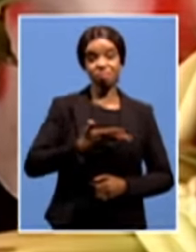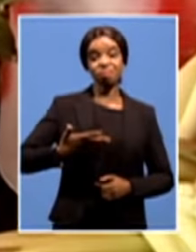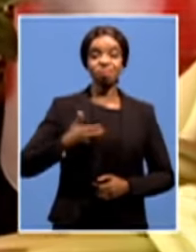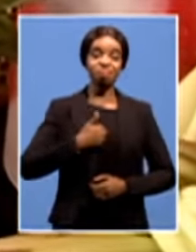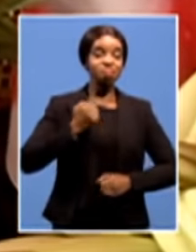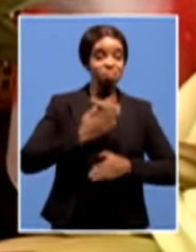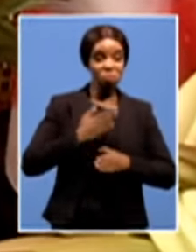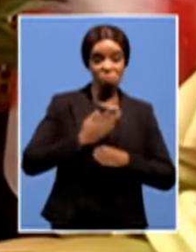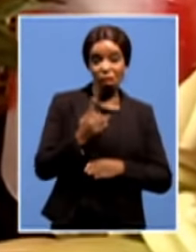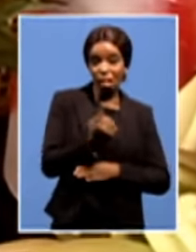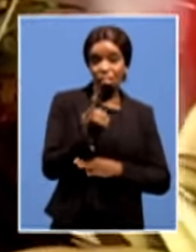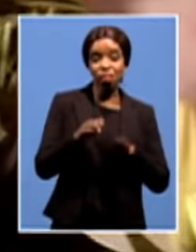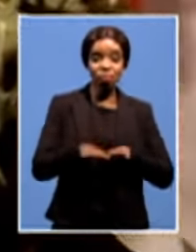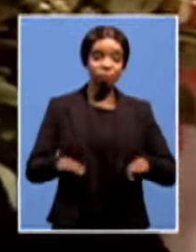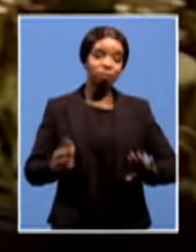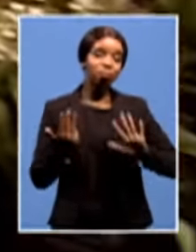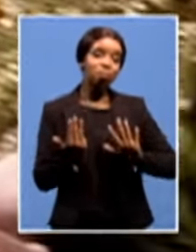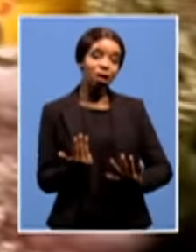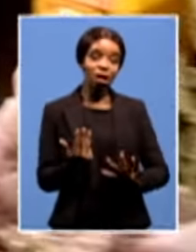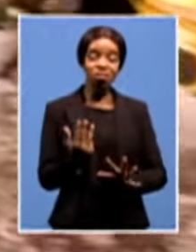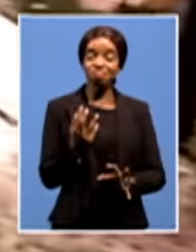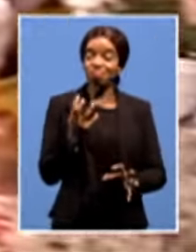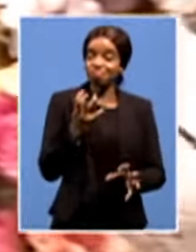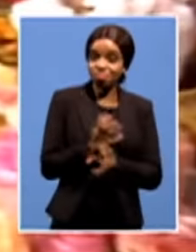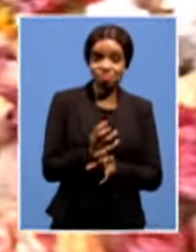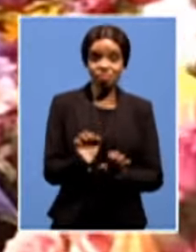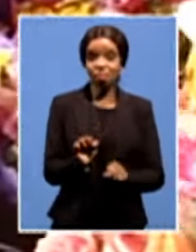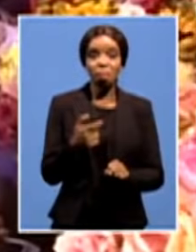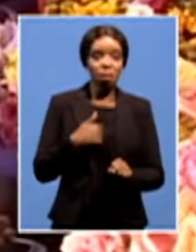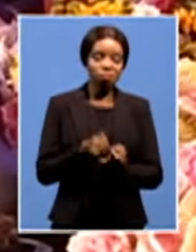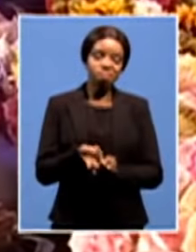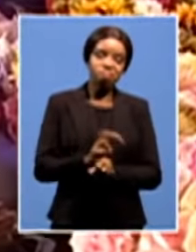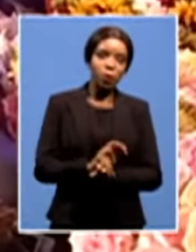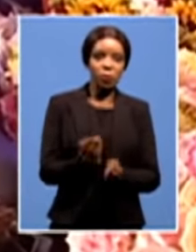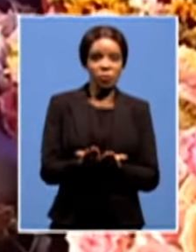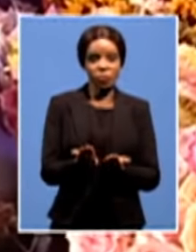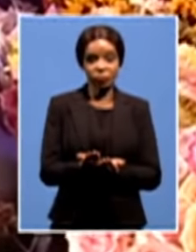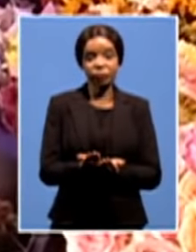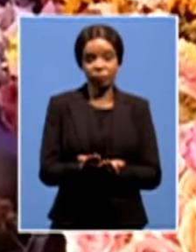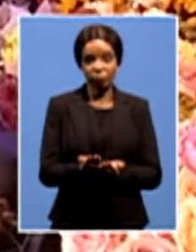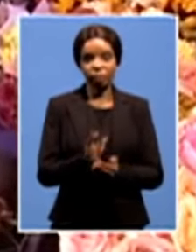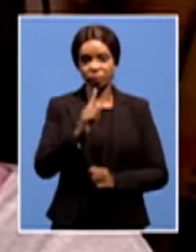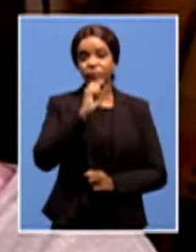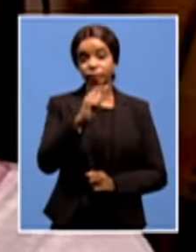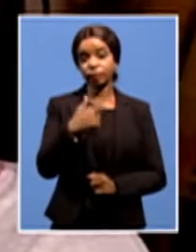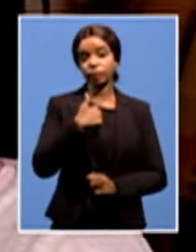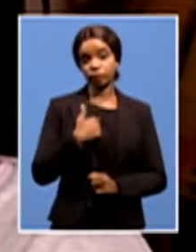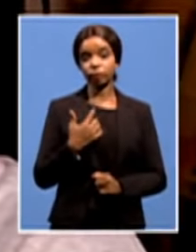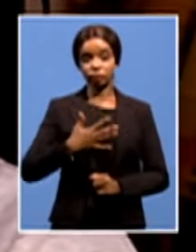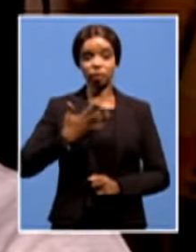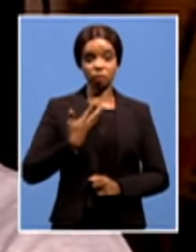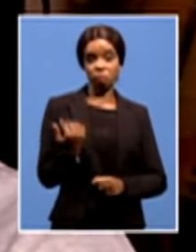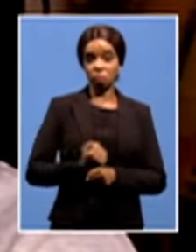alone for 9 children. It wasn't easy, so I have to leave school. I wanted to become and to learn